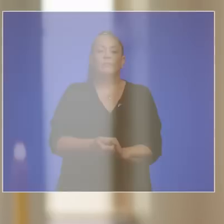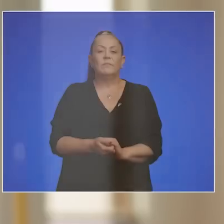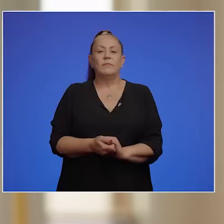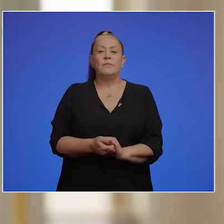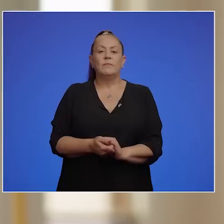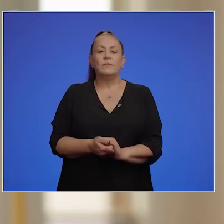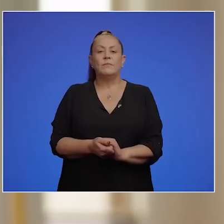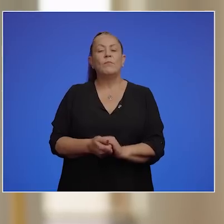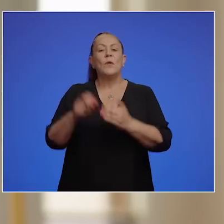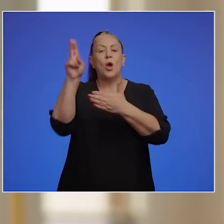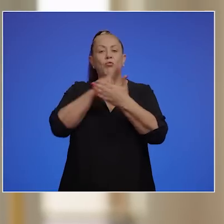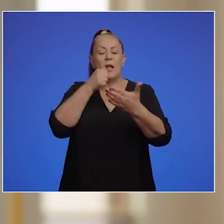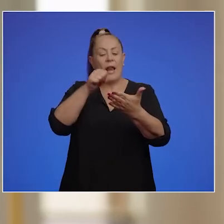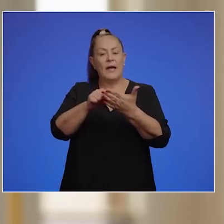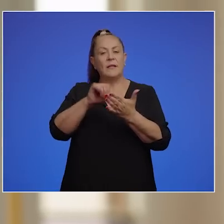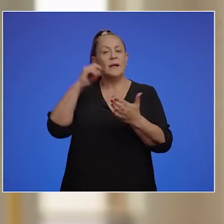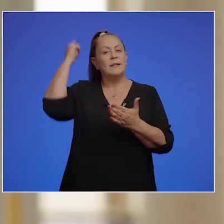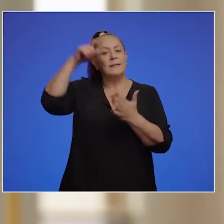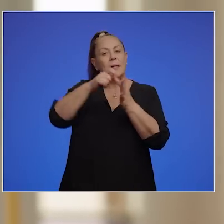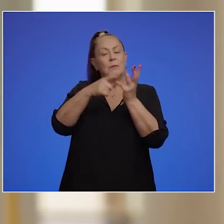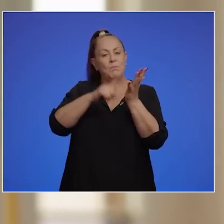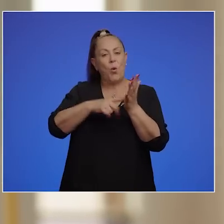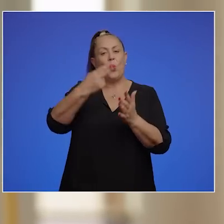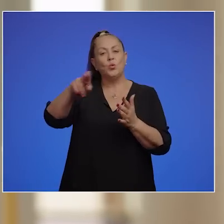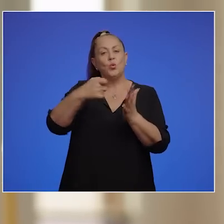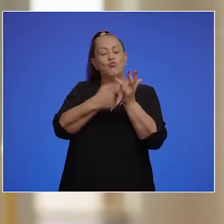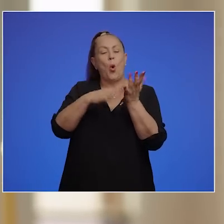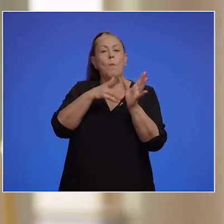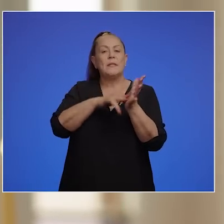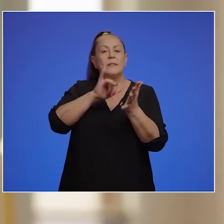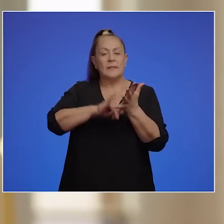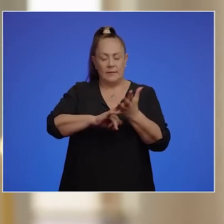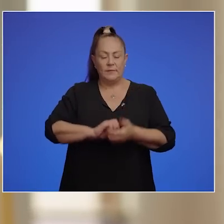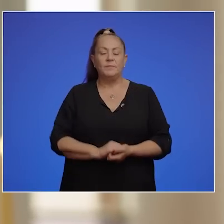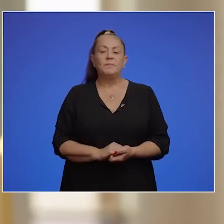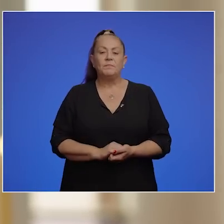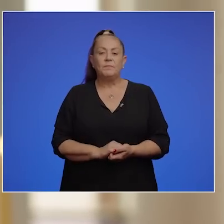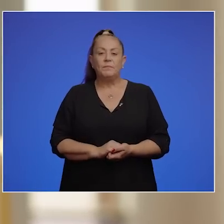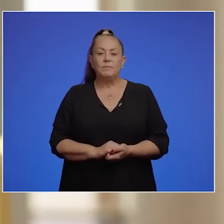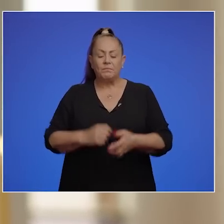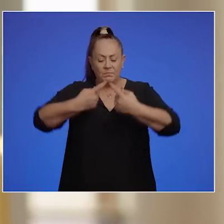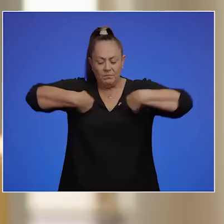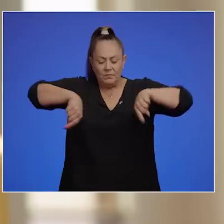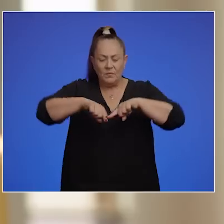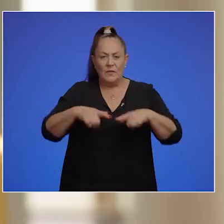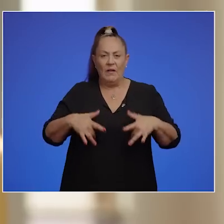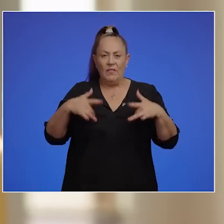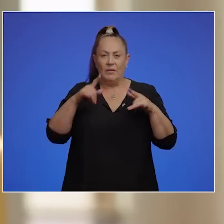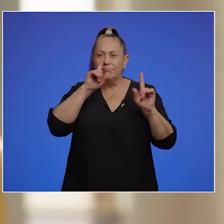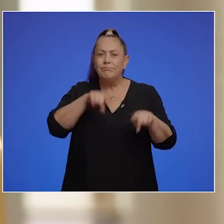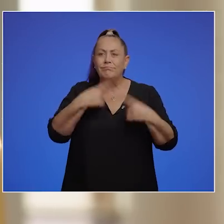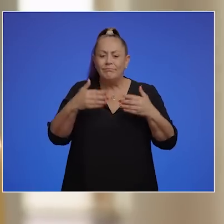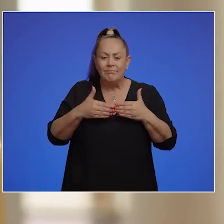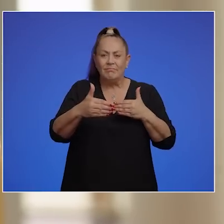A reading from the letter of St. Paul to the Romans. We were still helpless when at his appointed